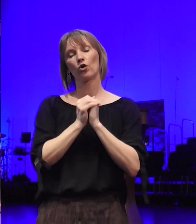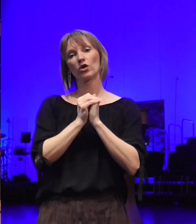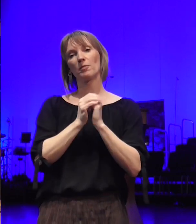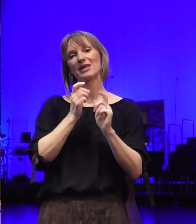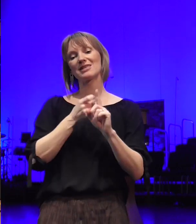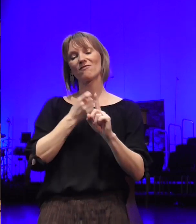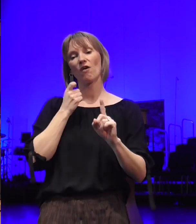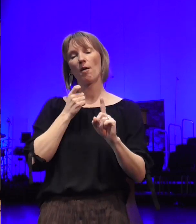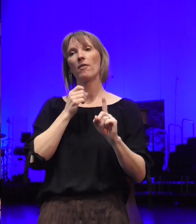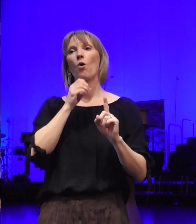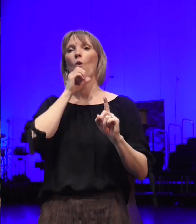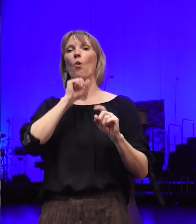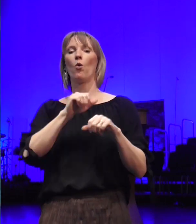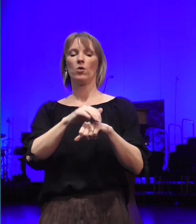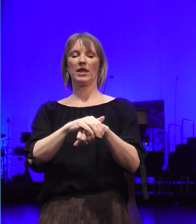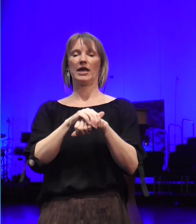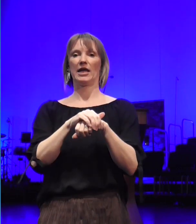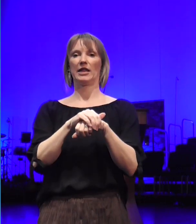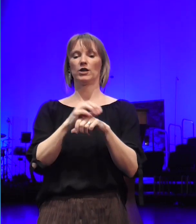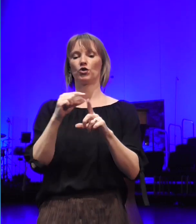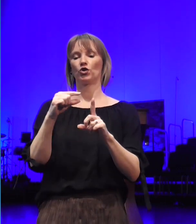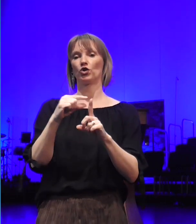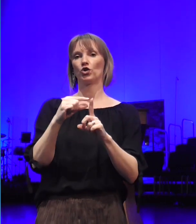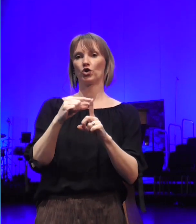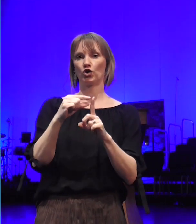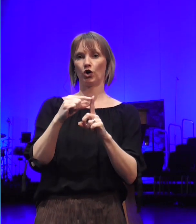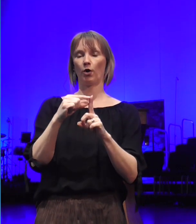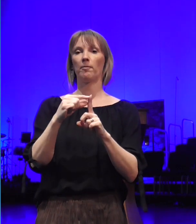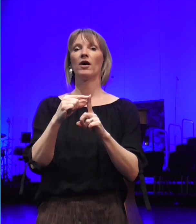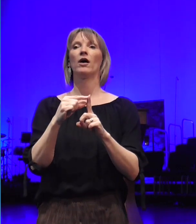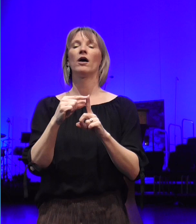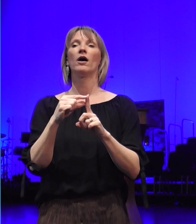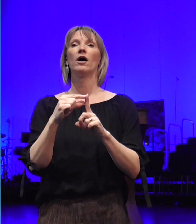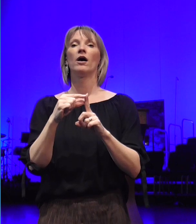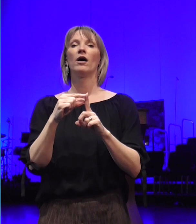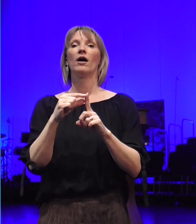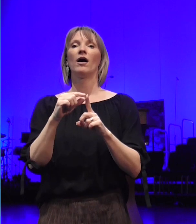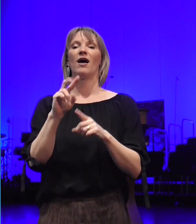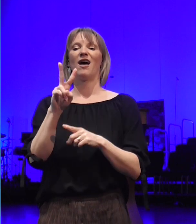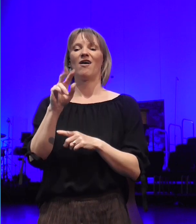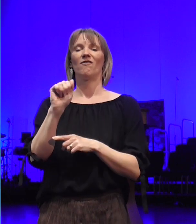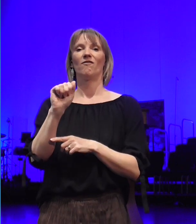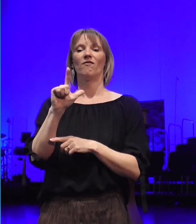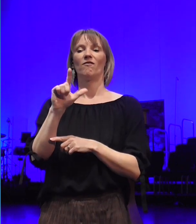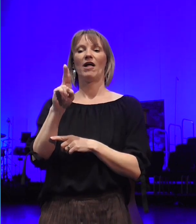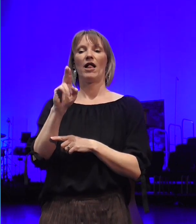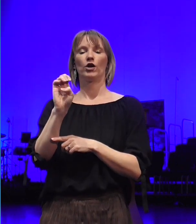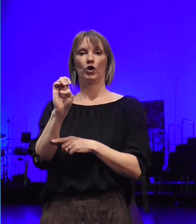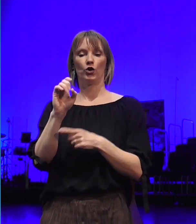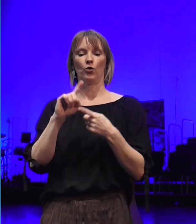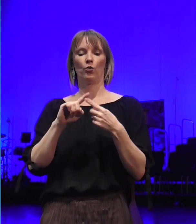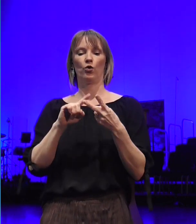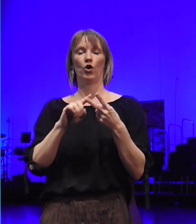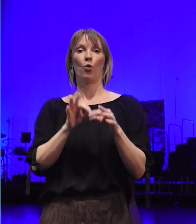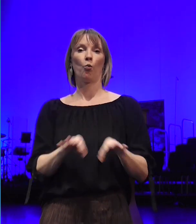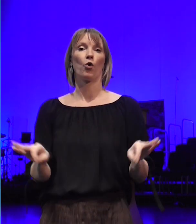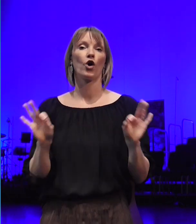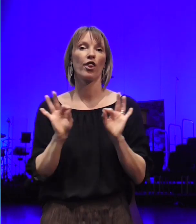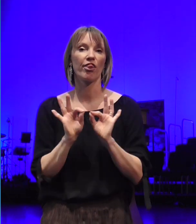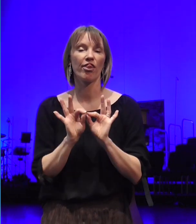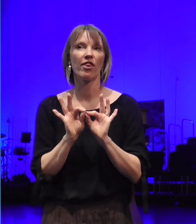comes from the Old English term and the Old English word of value or worth. Thus,